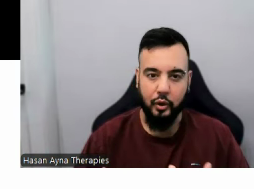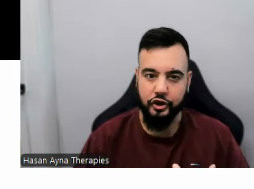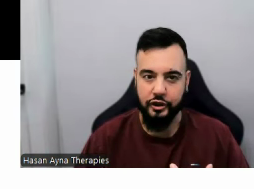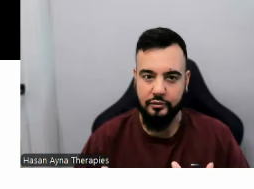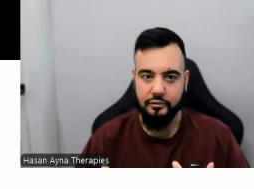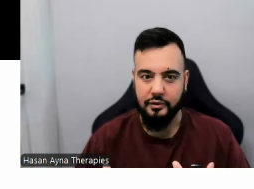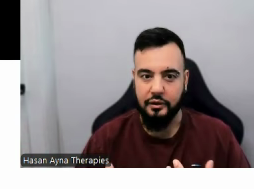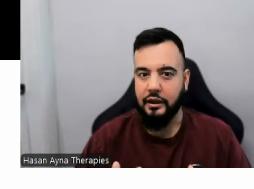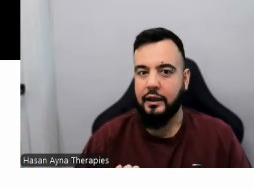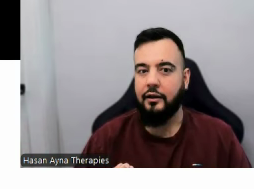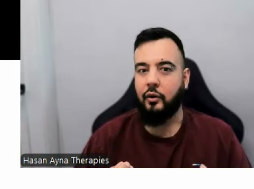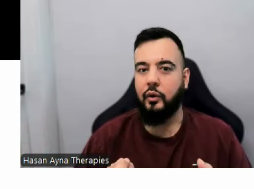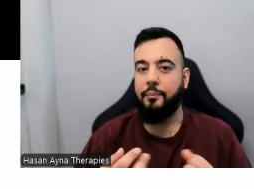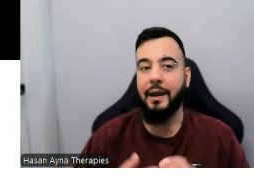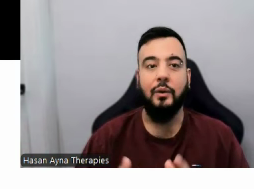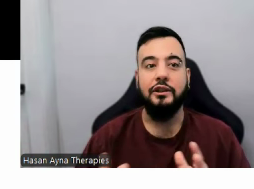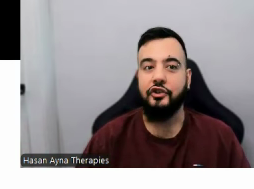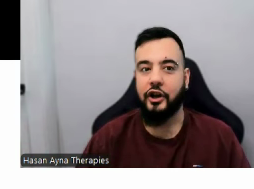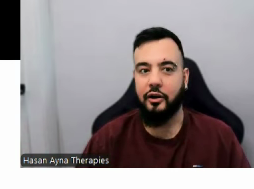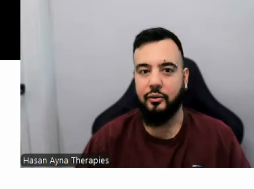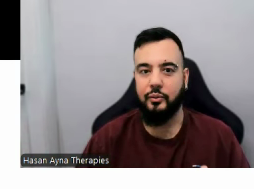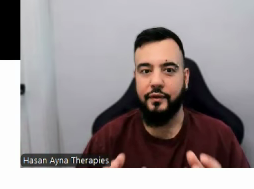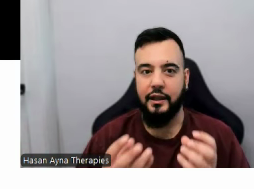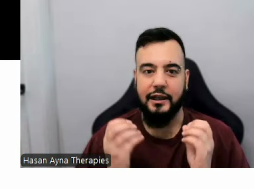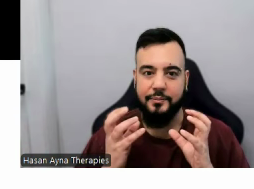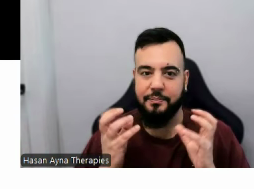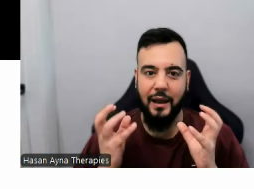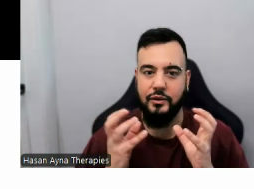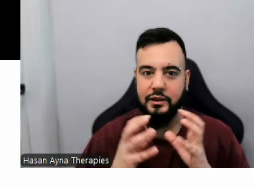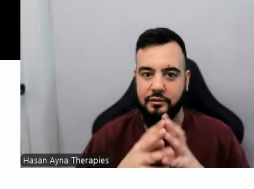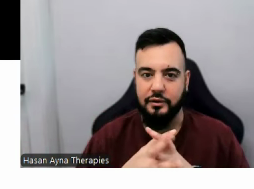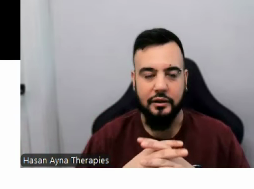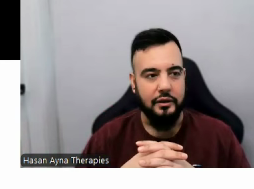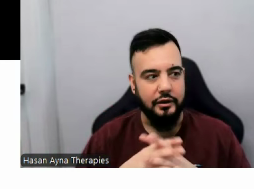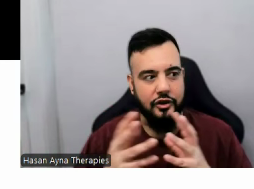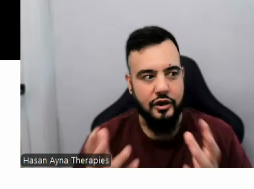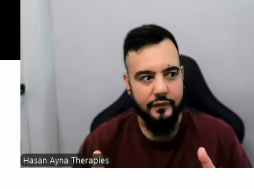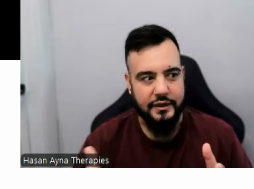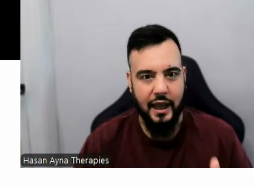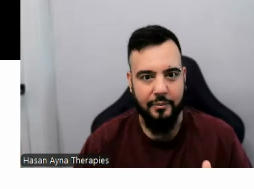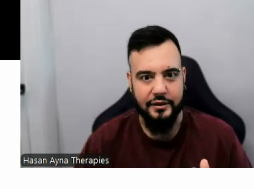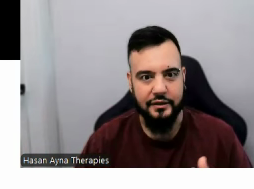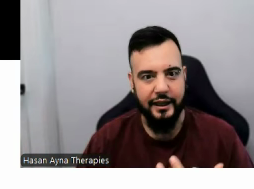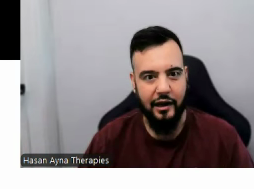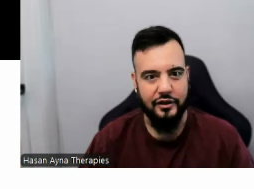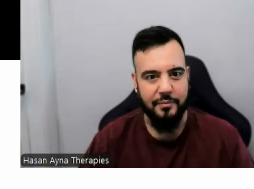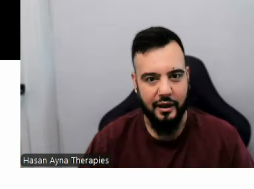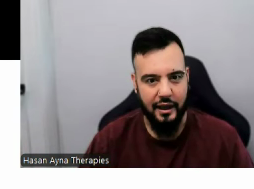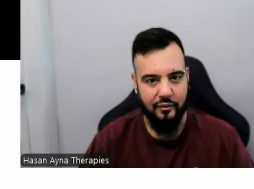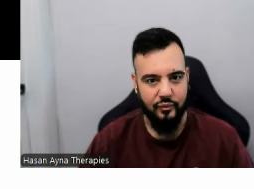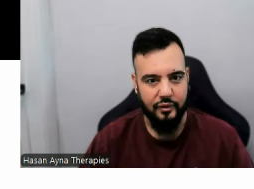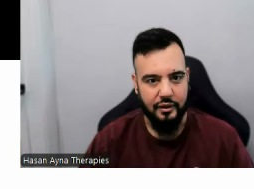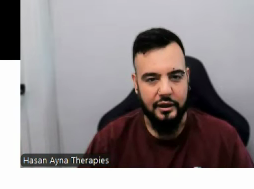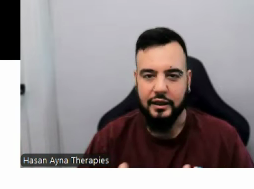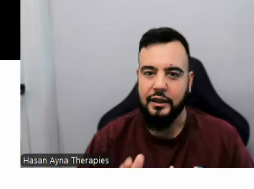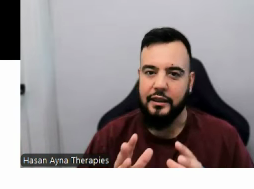their posture, or the pouting child with their lips pouting, the nervous habits that the character might